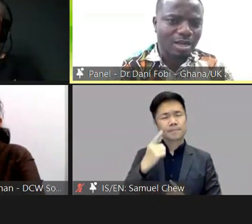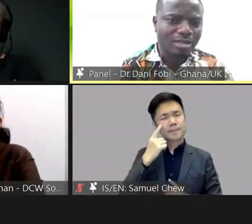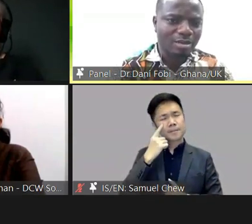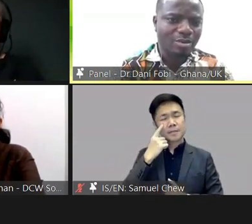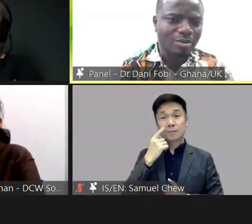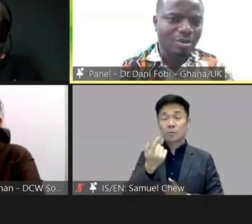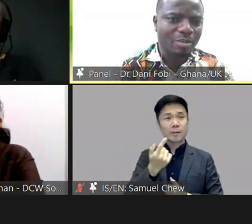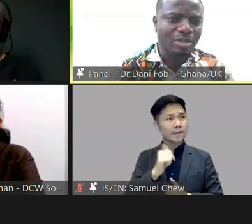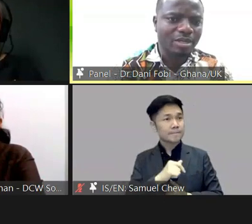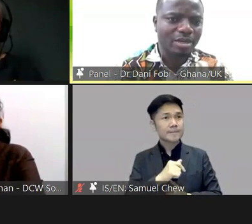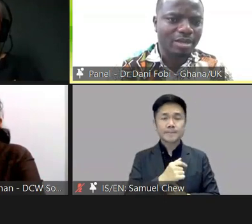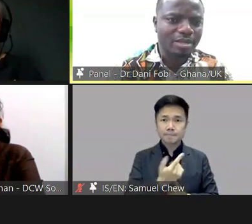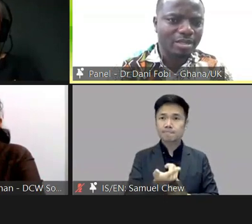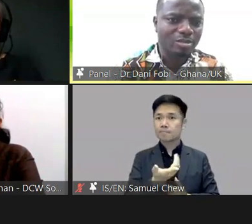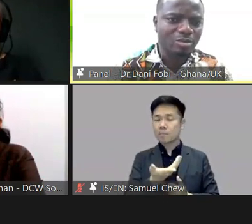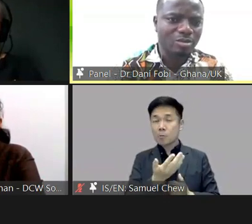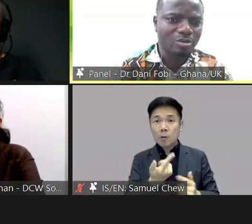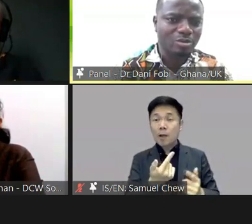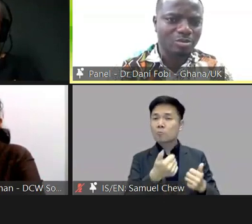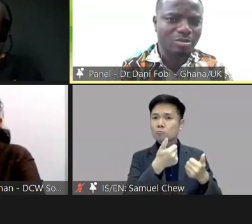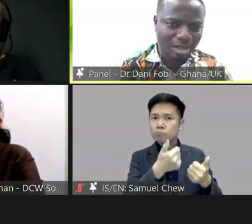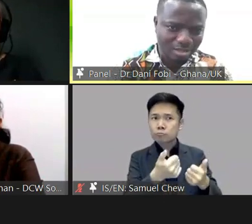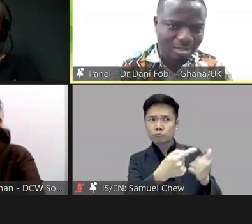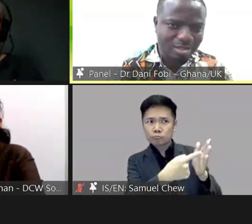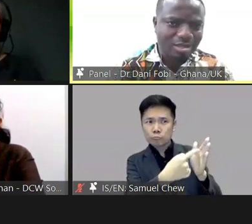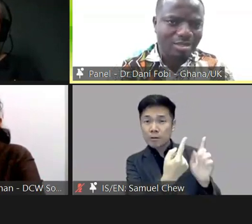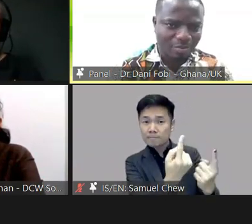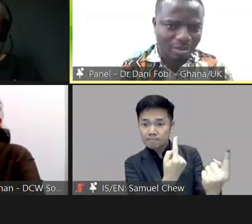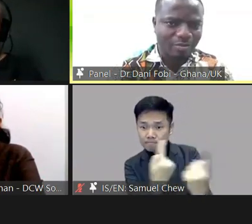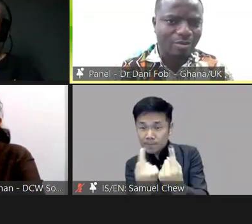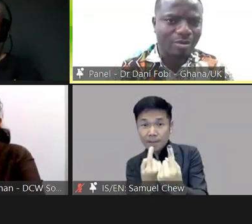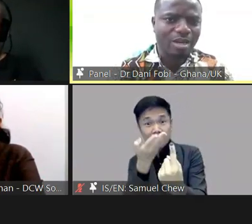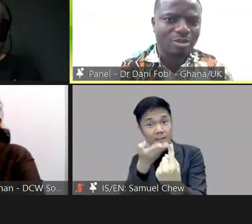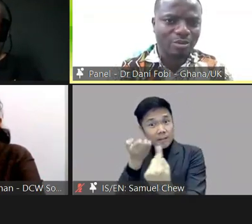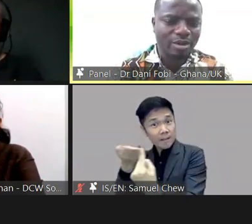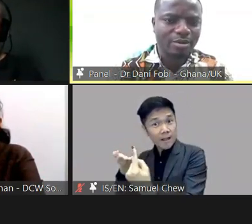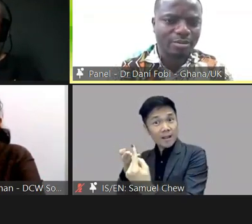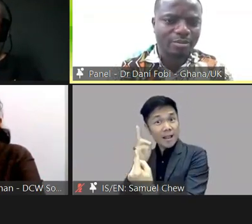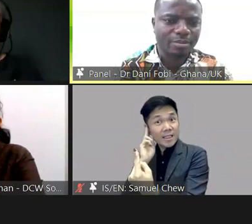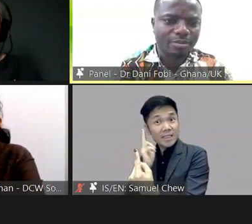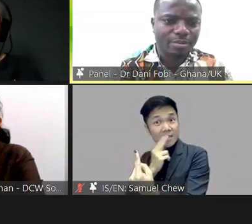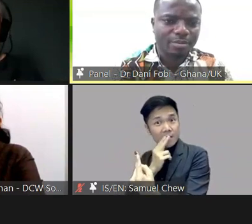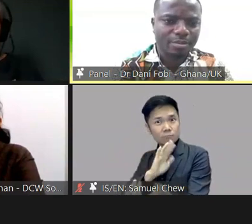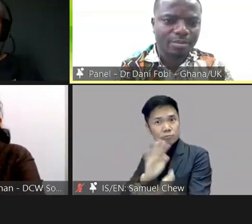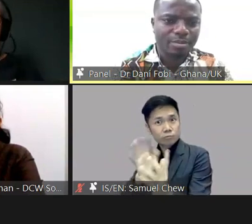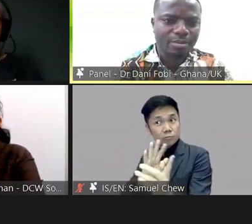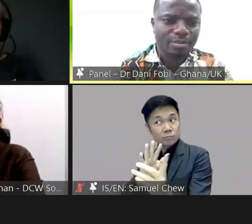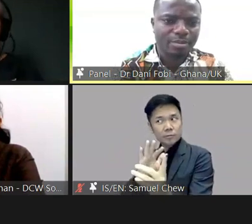so that they will also appreciate the need to start something for their children.